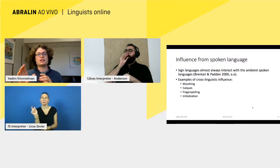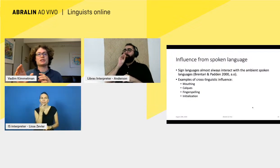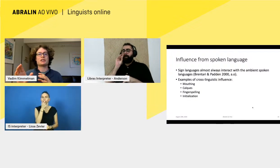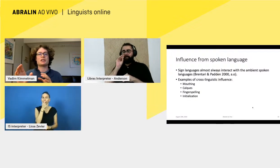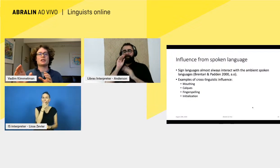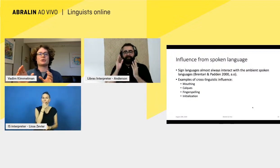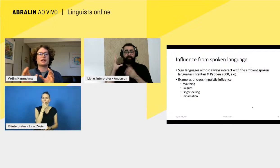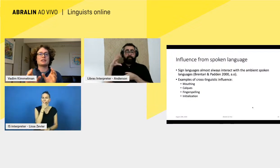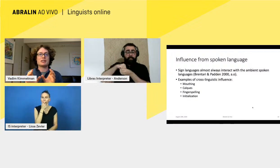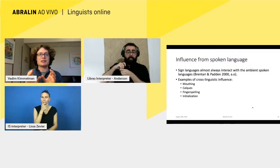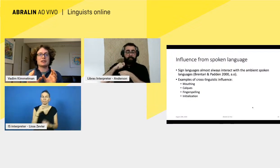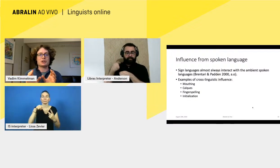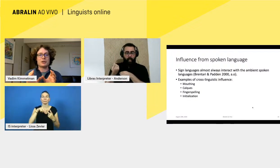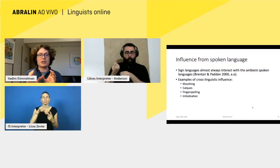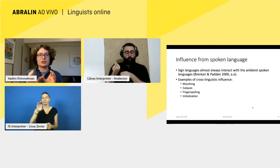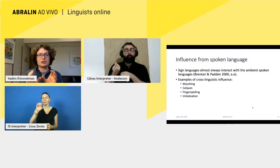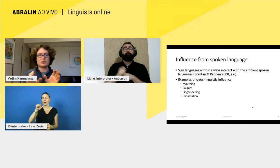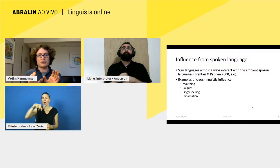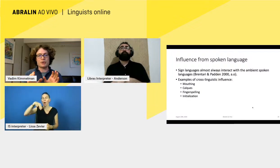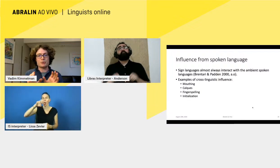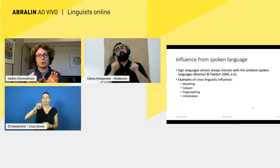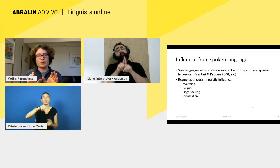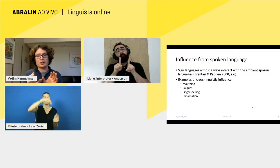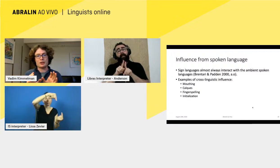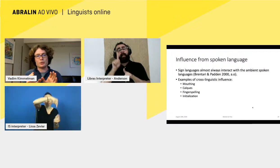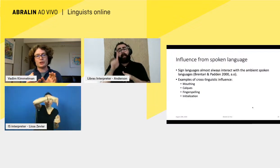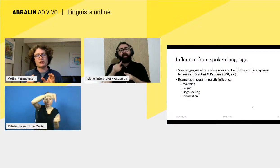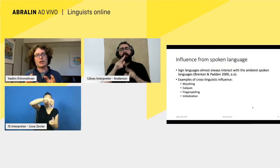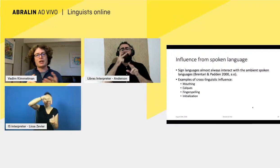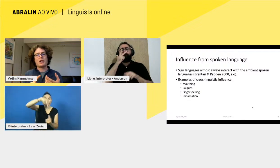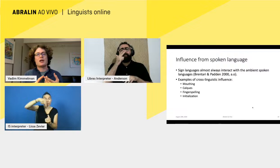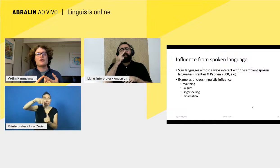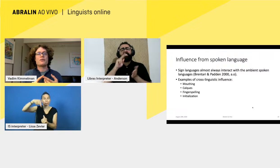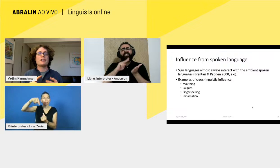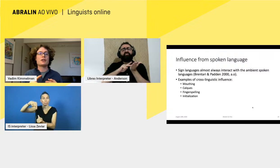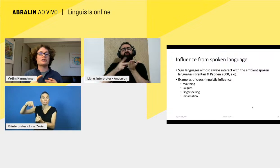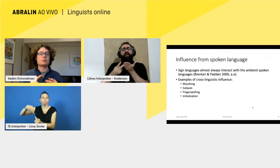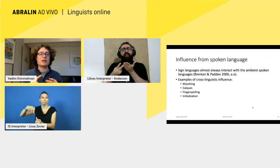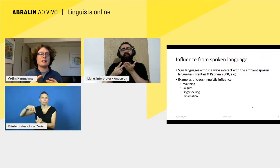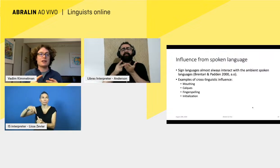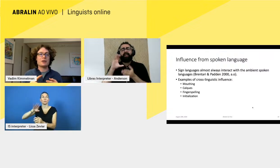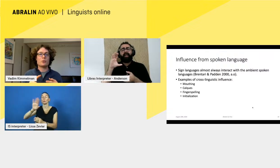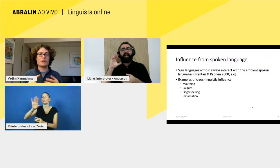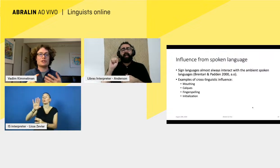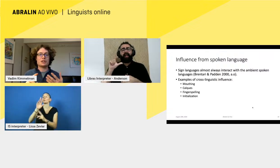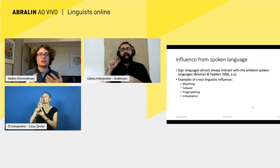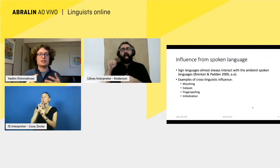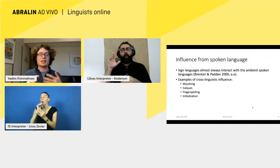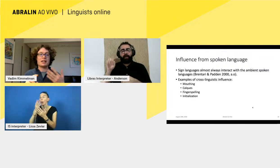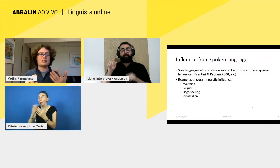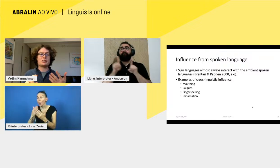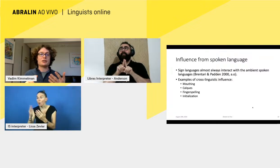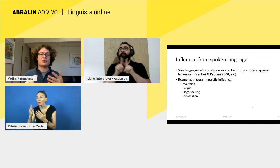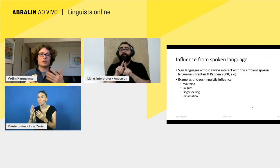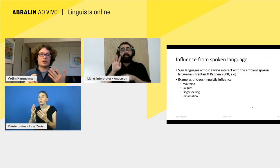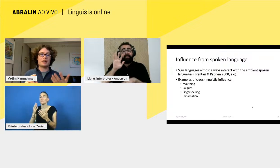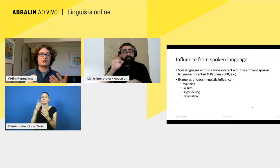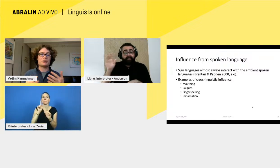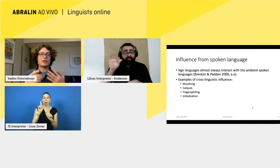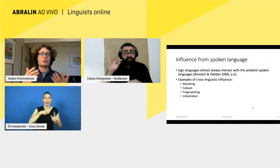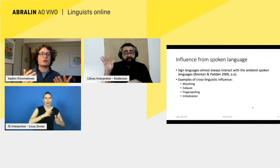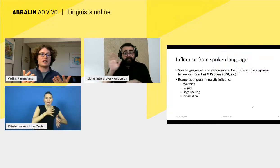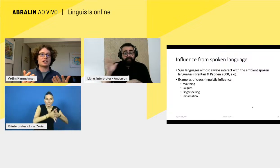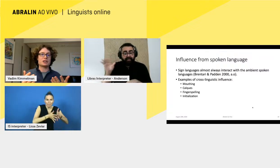Calques, which is translated structures from the spoken language. Finger spelling, which is letter